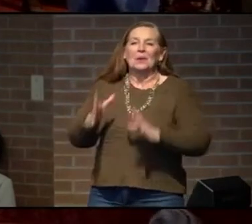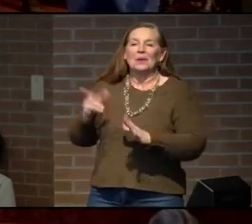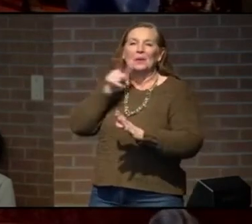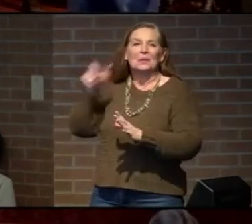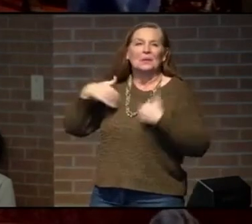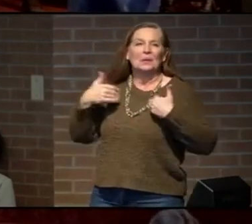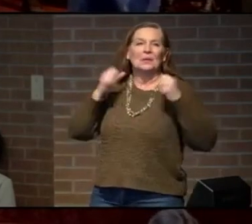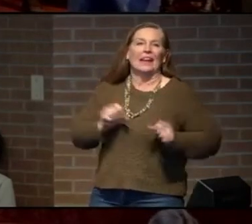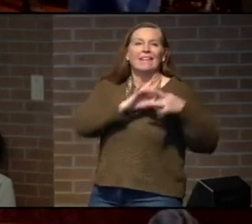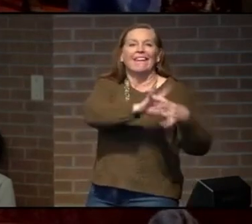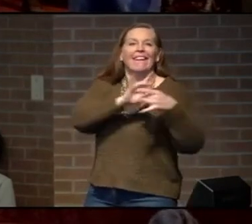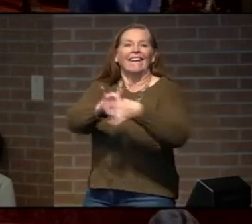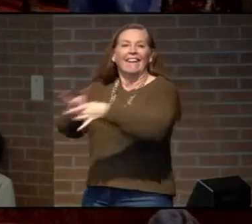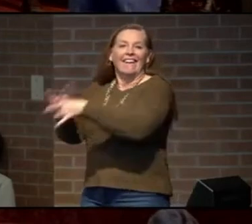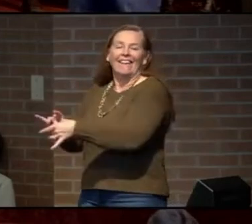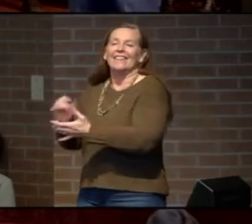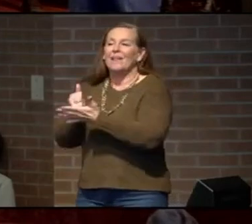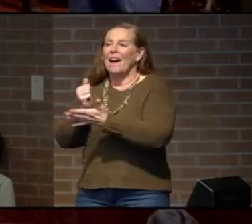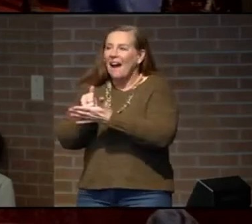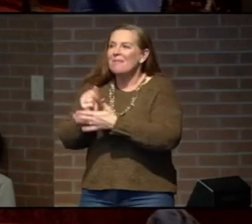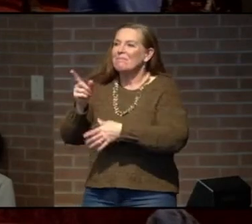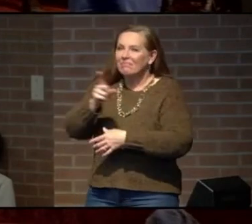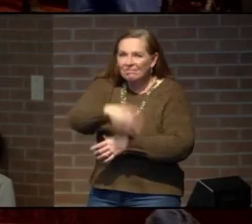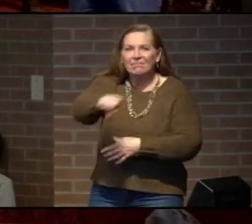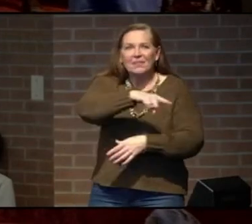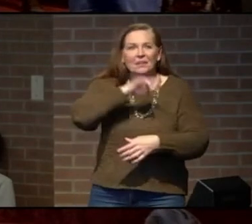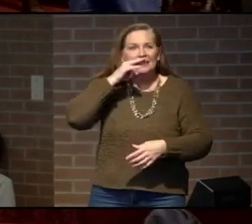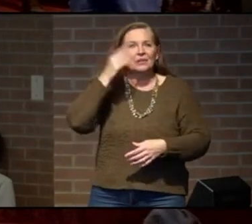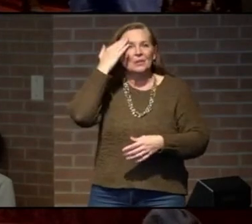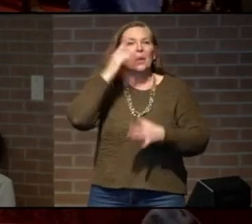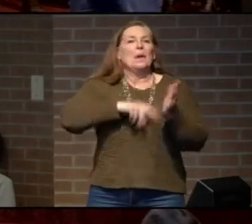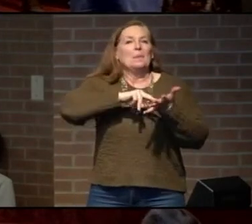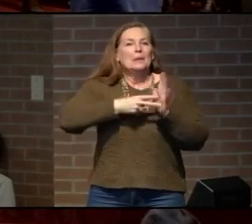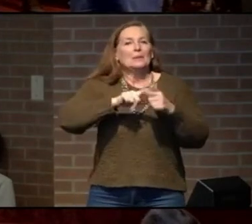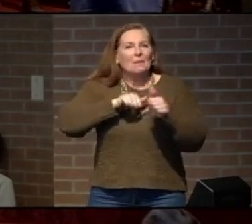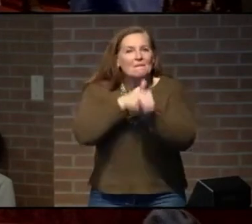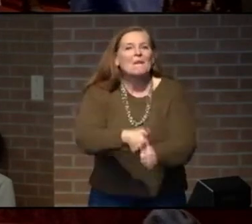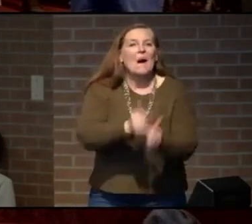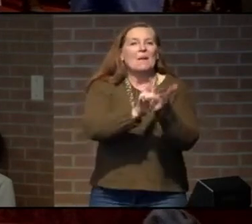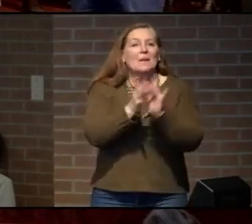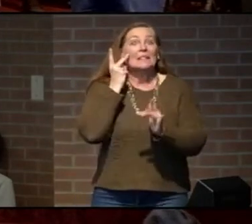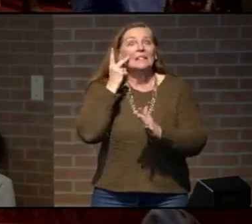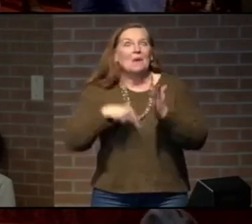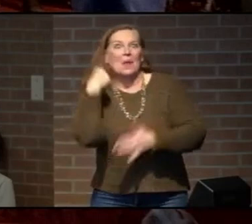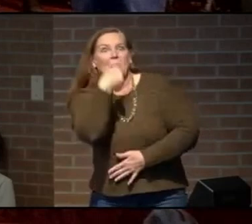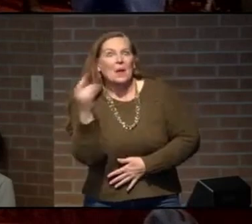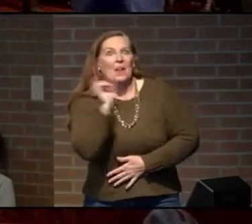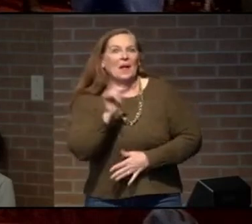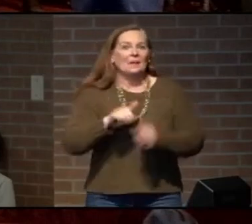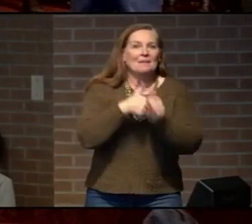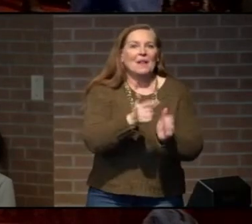with, who will help them to know what it means to follow Jesus, to see what it looks like to follow Jesus as an